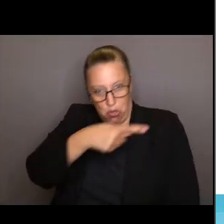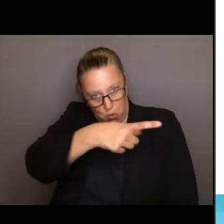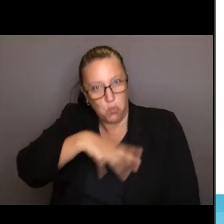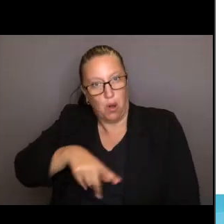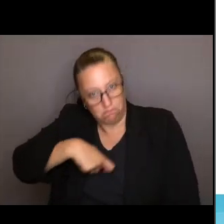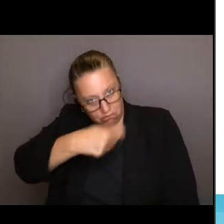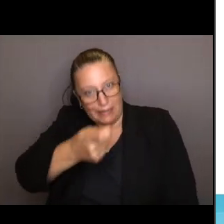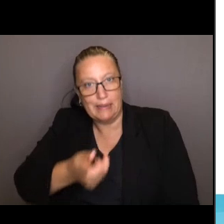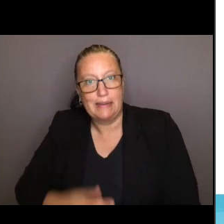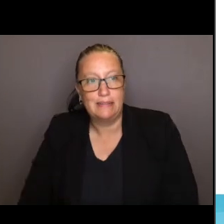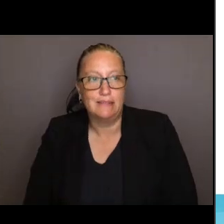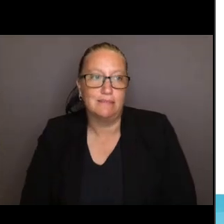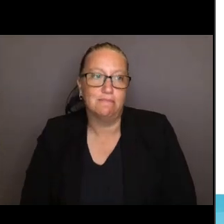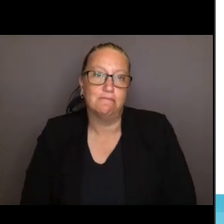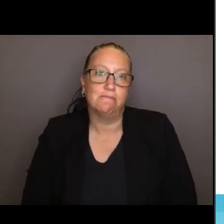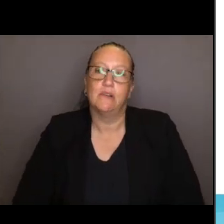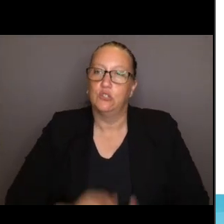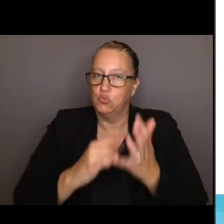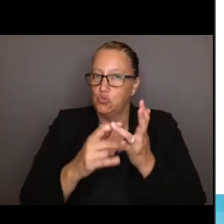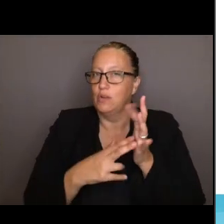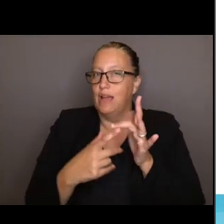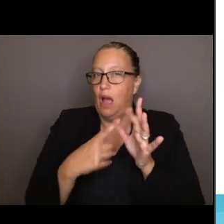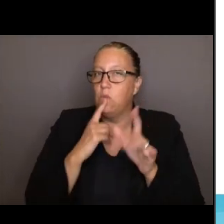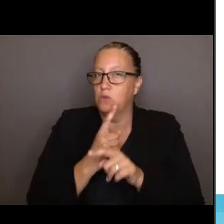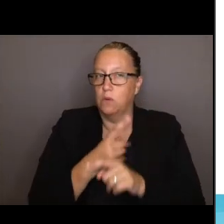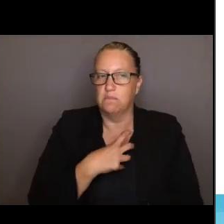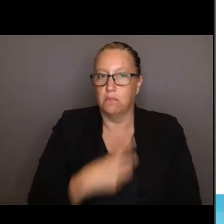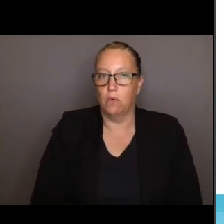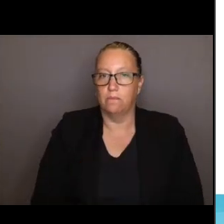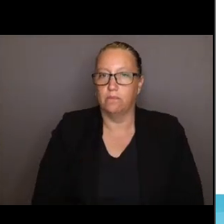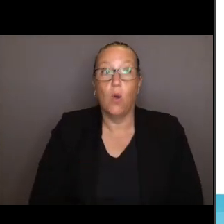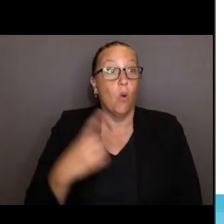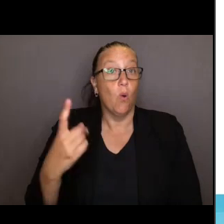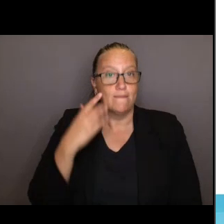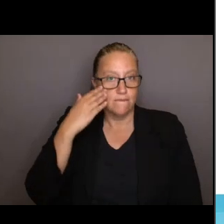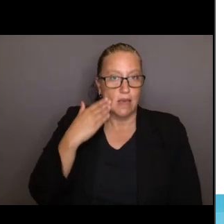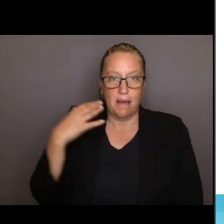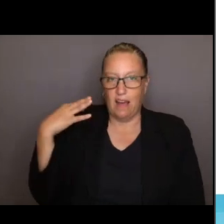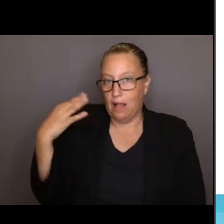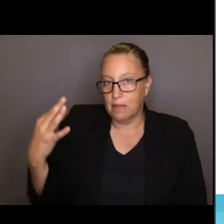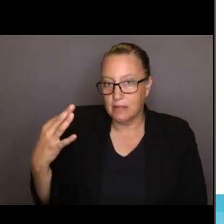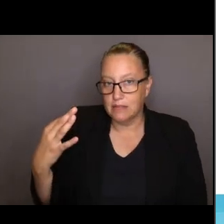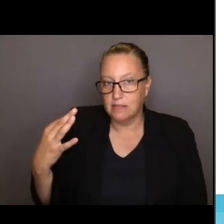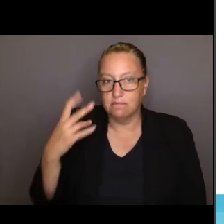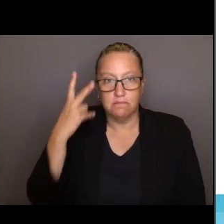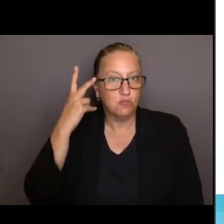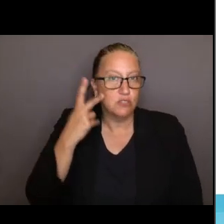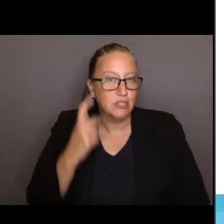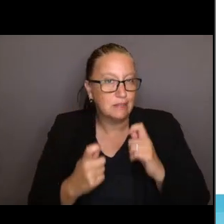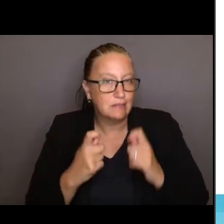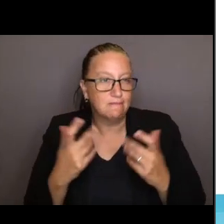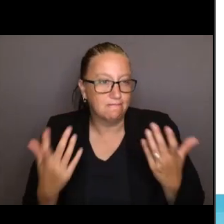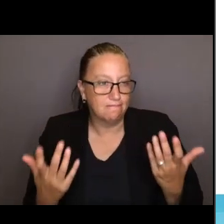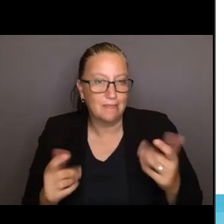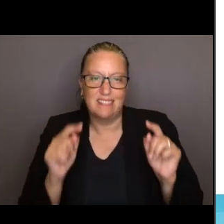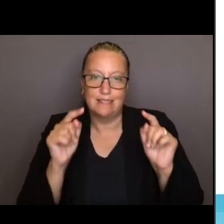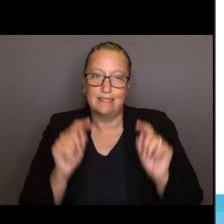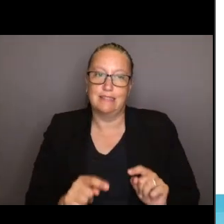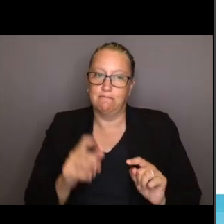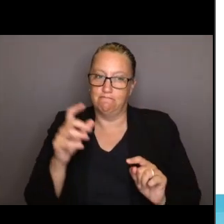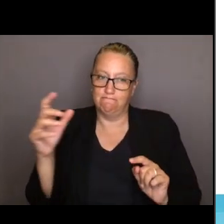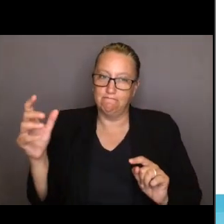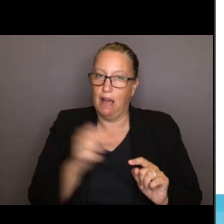Okay, so parentage testing for female applicants. So this criteria must be satisfied